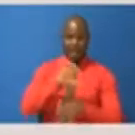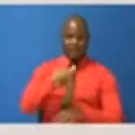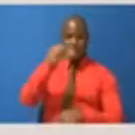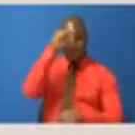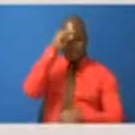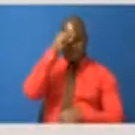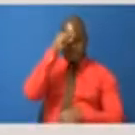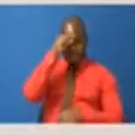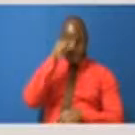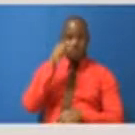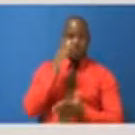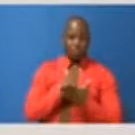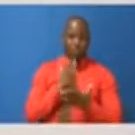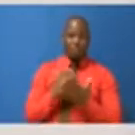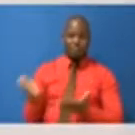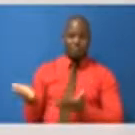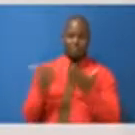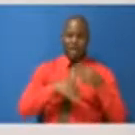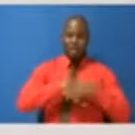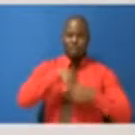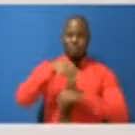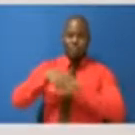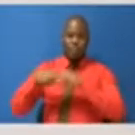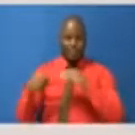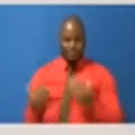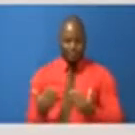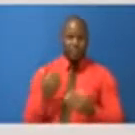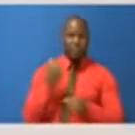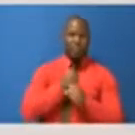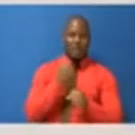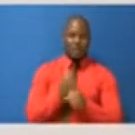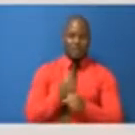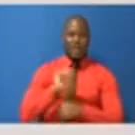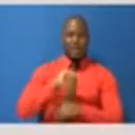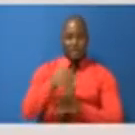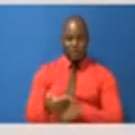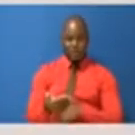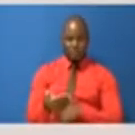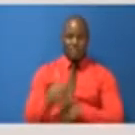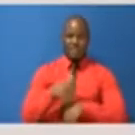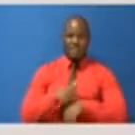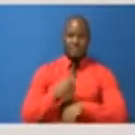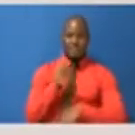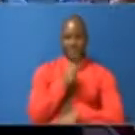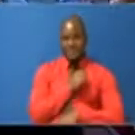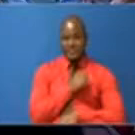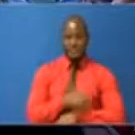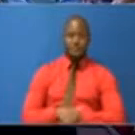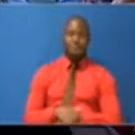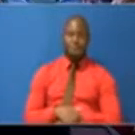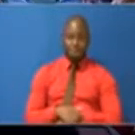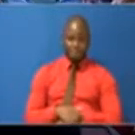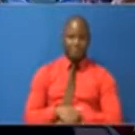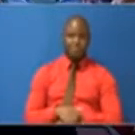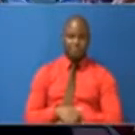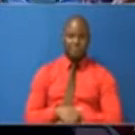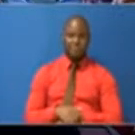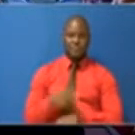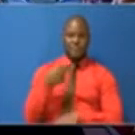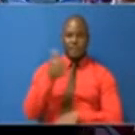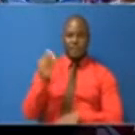government would really bring a smooth uh running of this city your time's up thank you thank you mr hammond